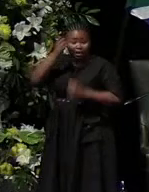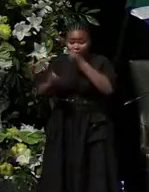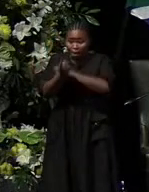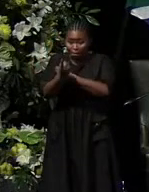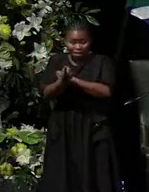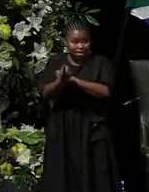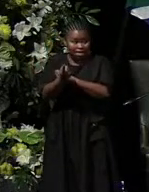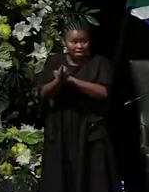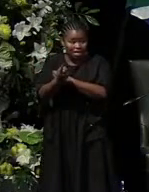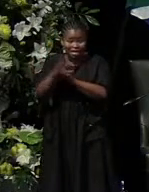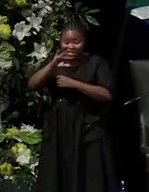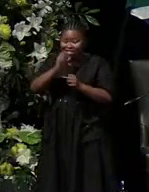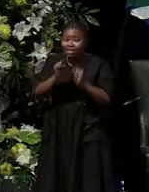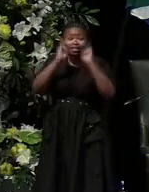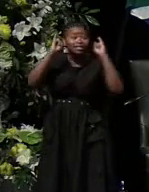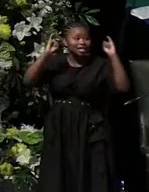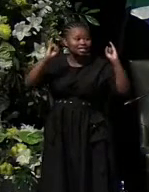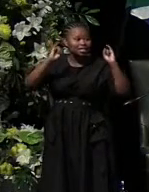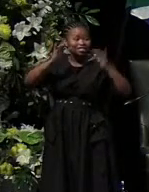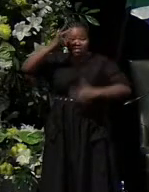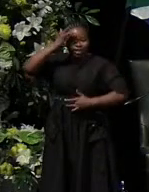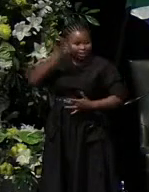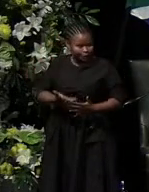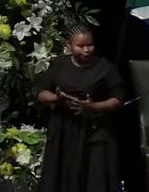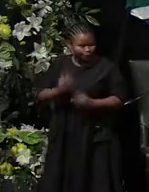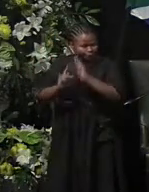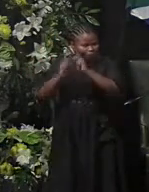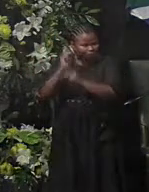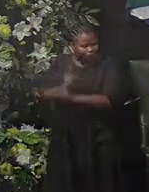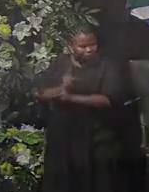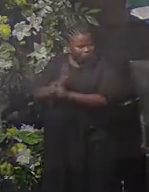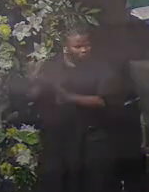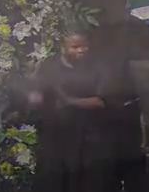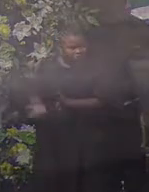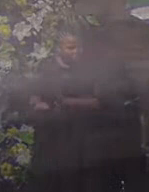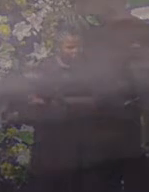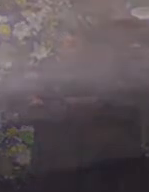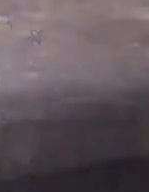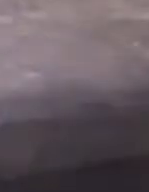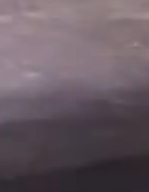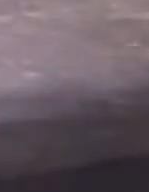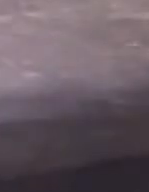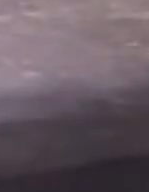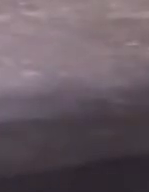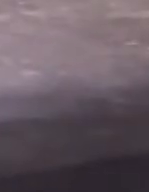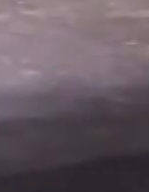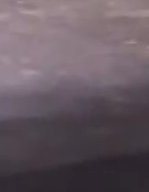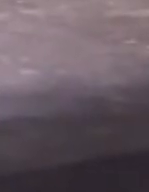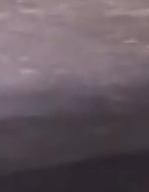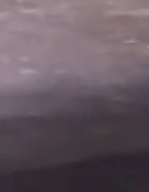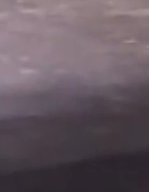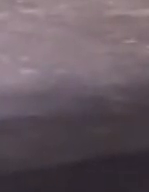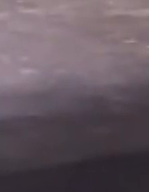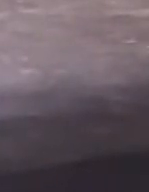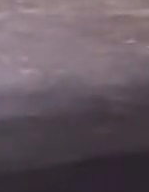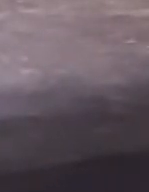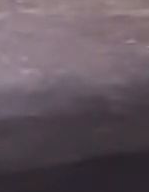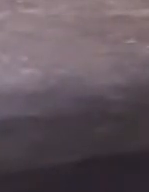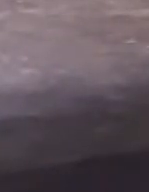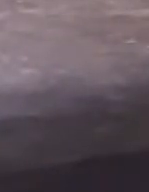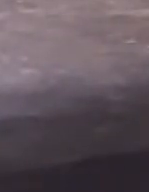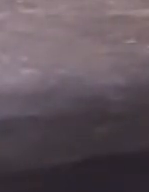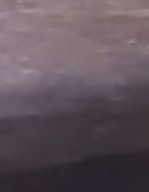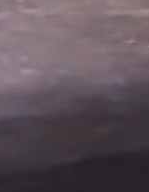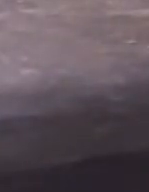that is the pandemic yeah and the the separateness to be a part of